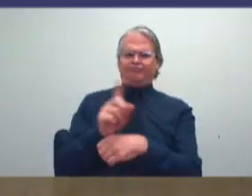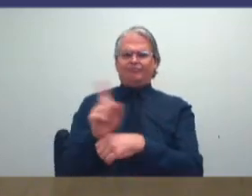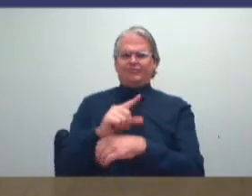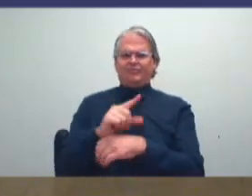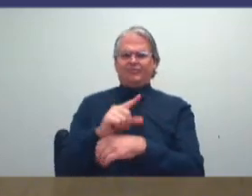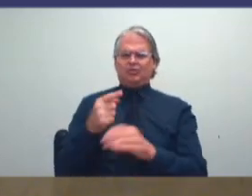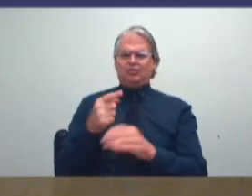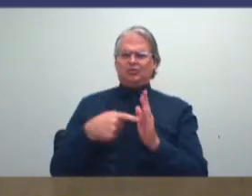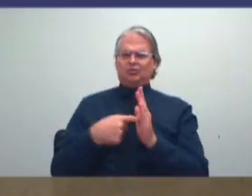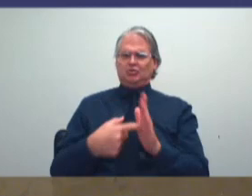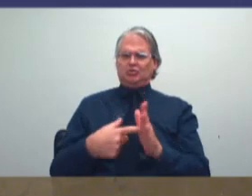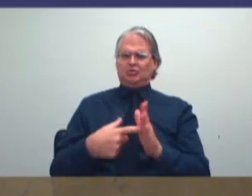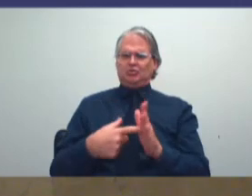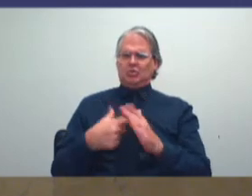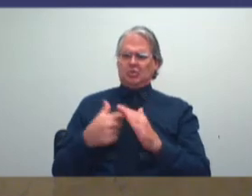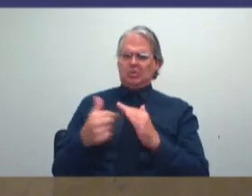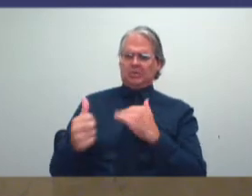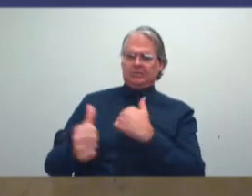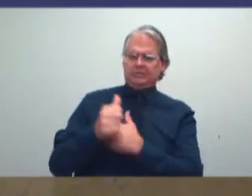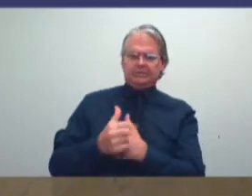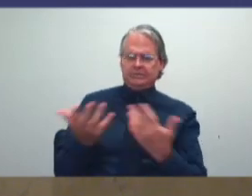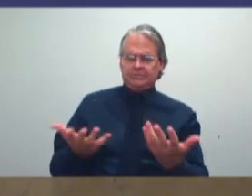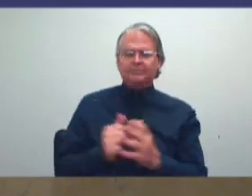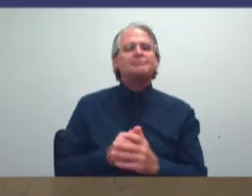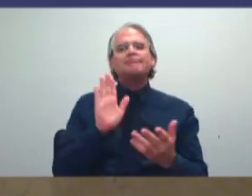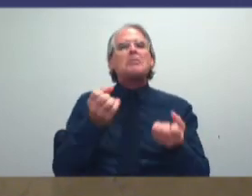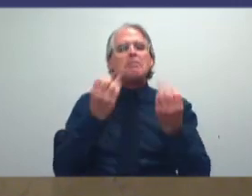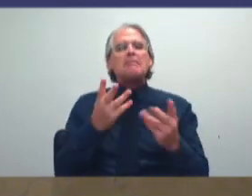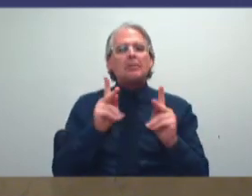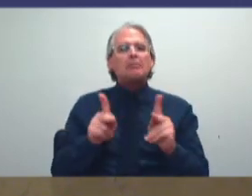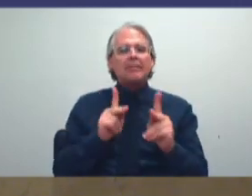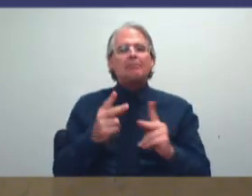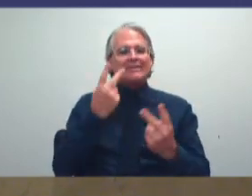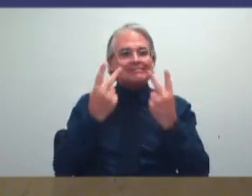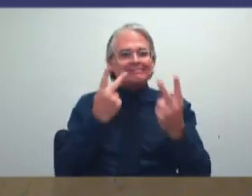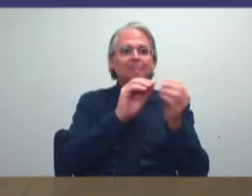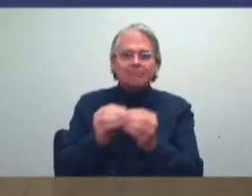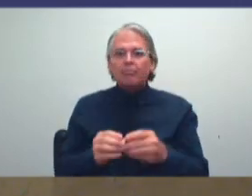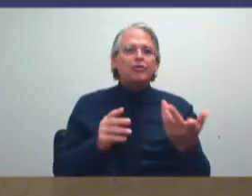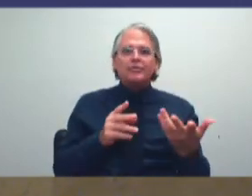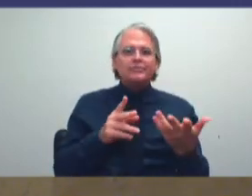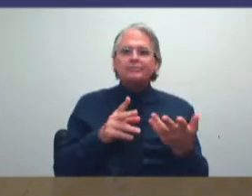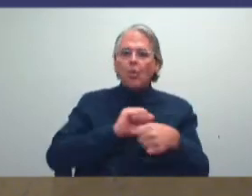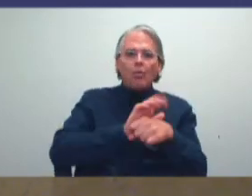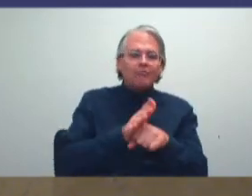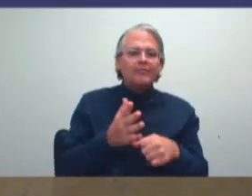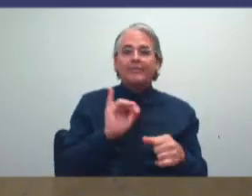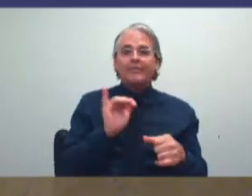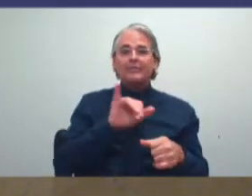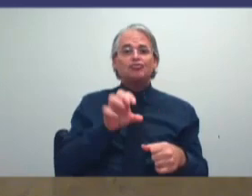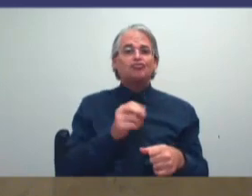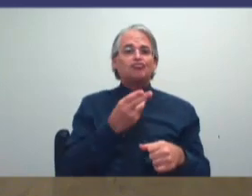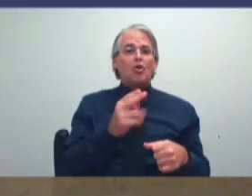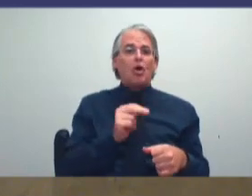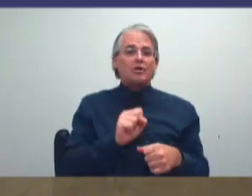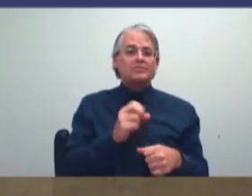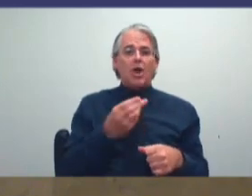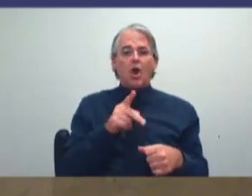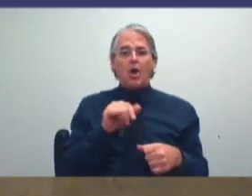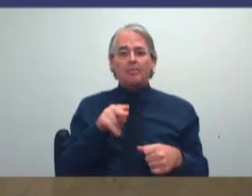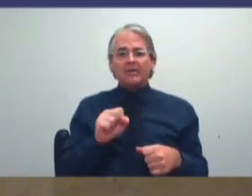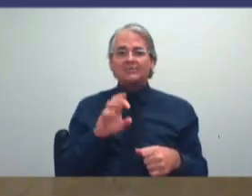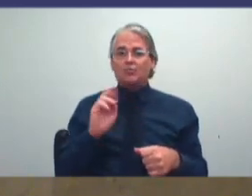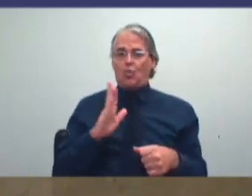measure COVID-19. Whether it's the Johns Hopkins Global Tracker or our local health district's website,